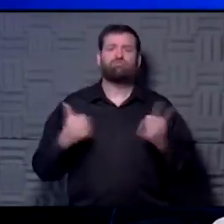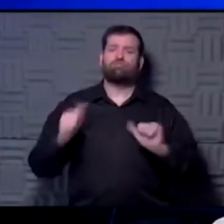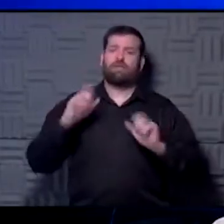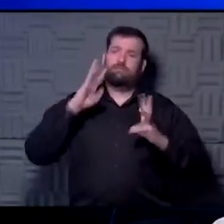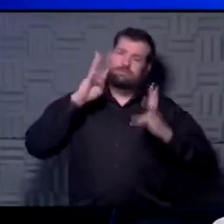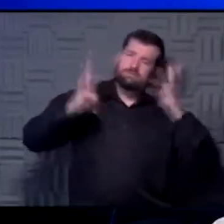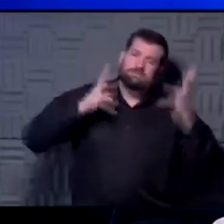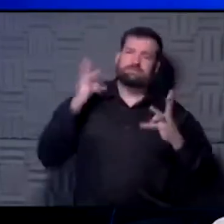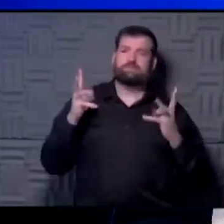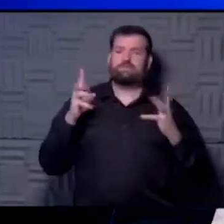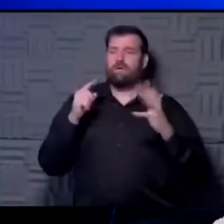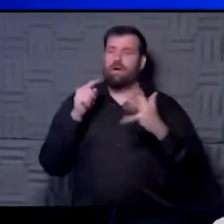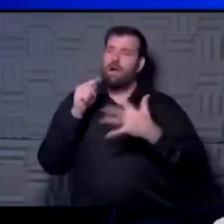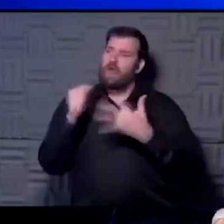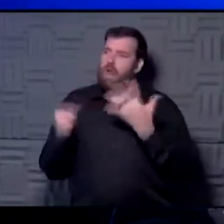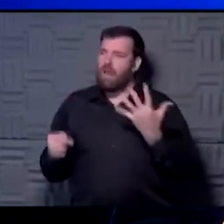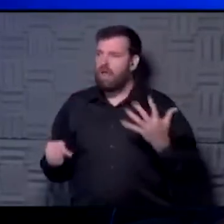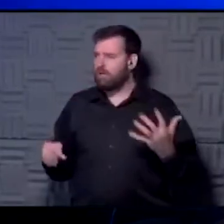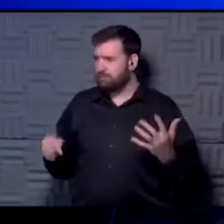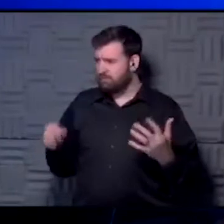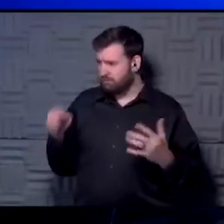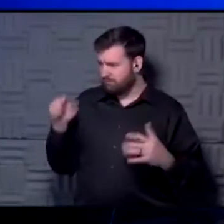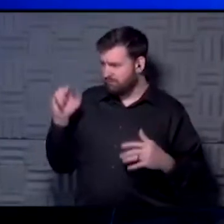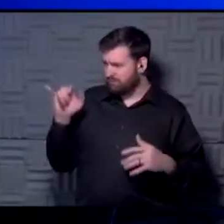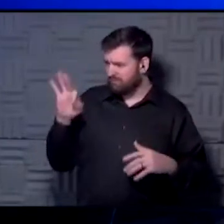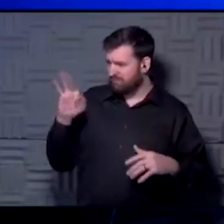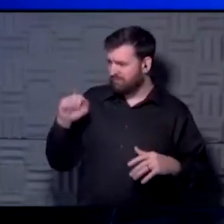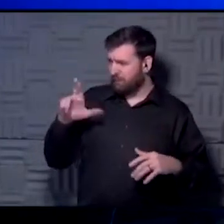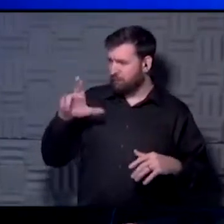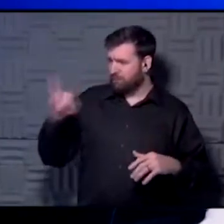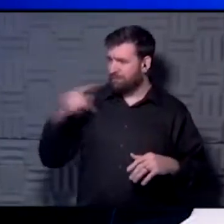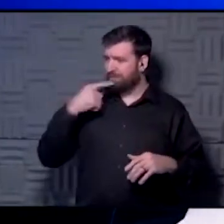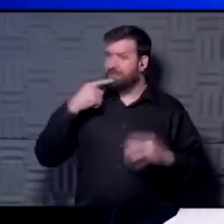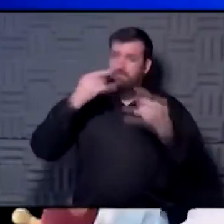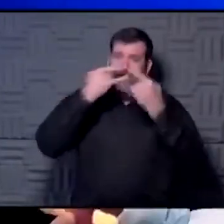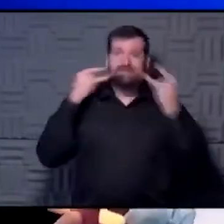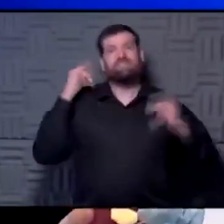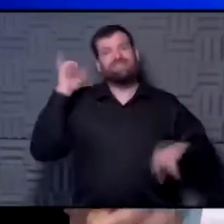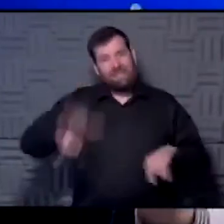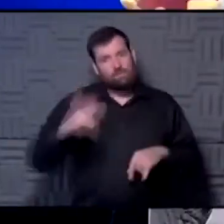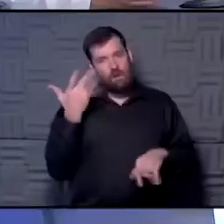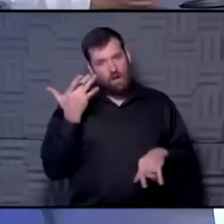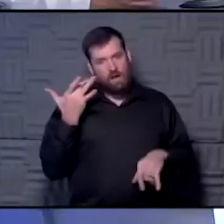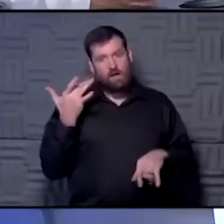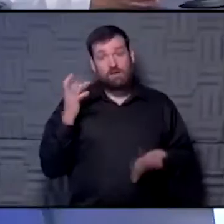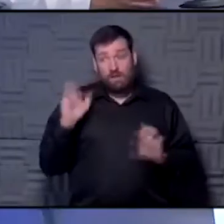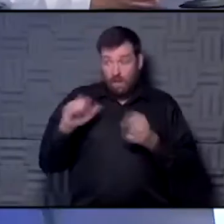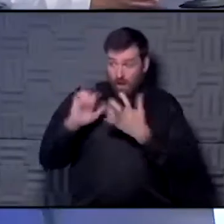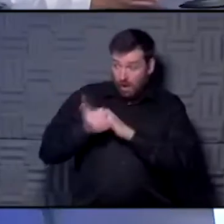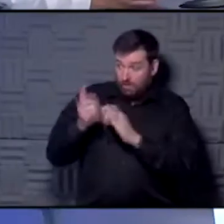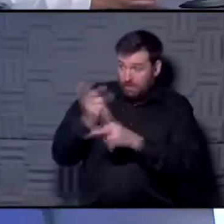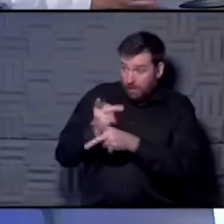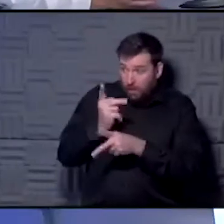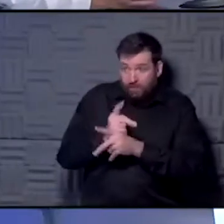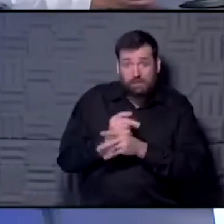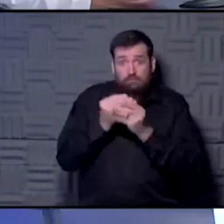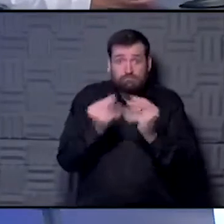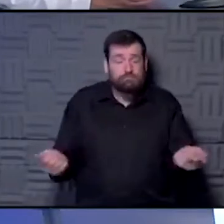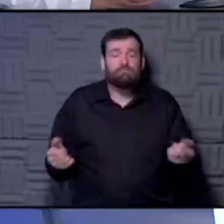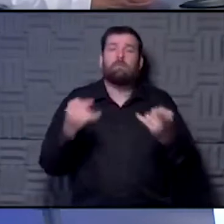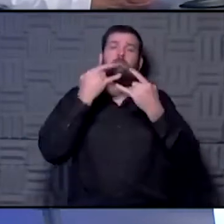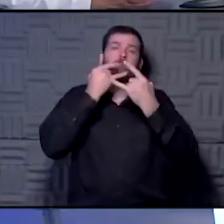other that's why Fauci tells you to wear a mask. That's why the way you take care of this dang thing is to wear a mask. Mask